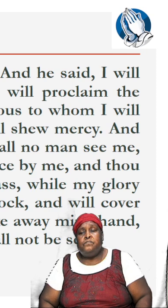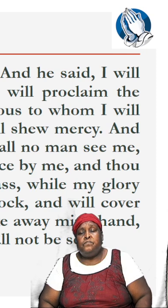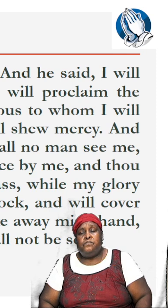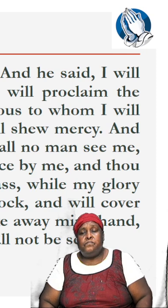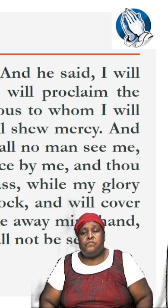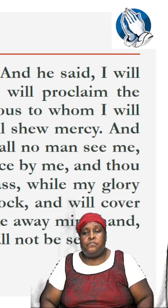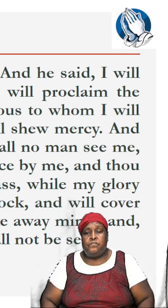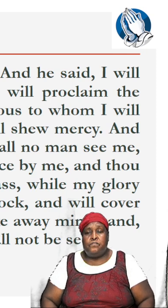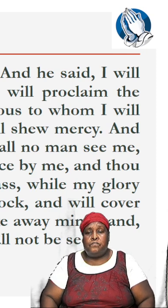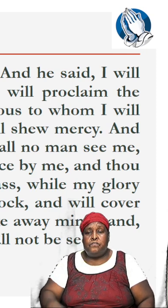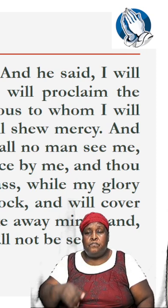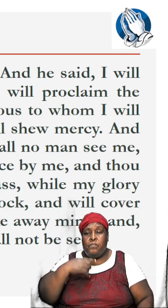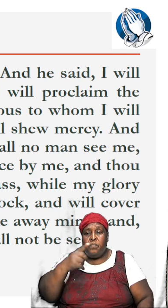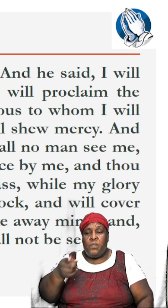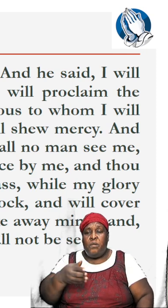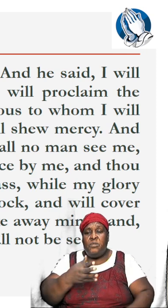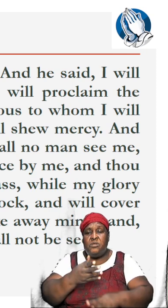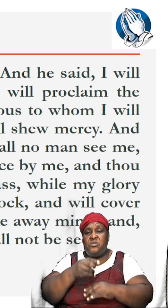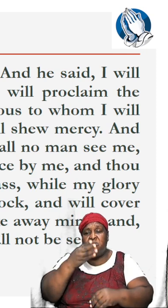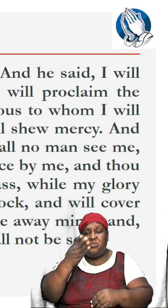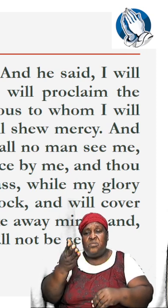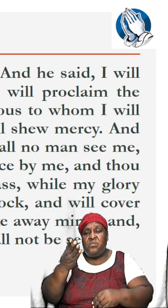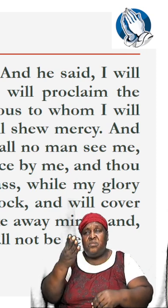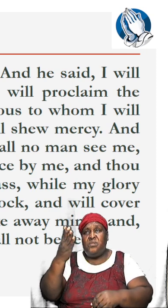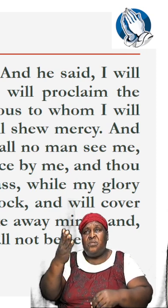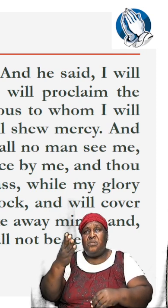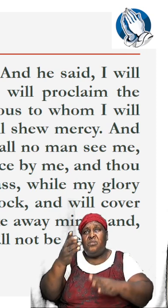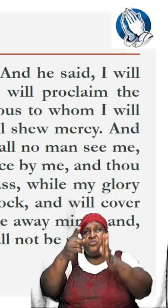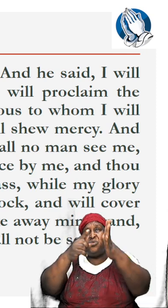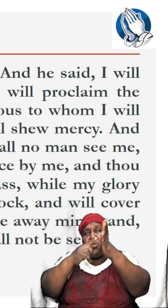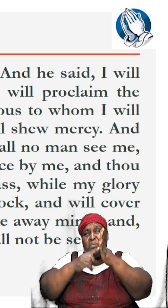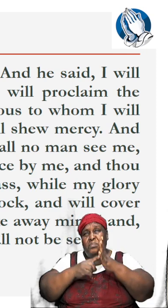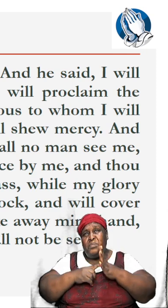It says, and he said, I beseech thee, show me thy glory.